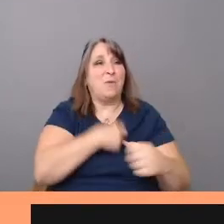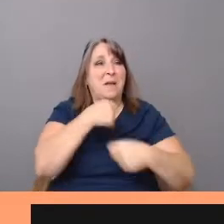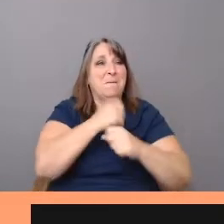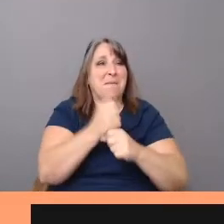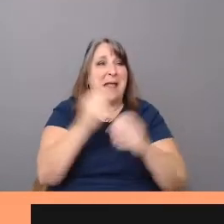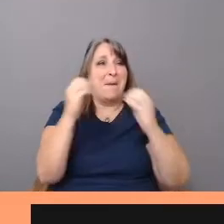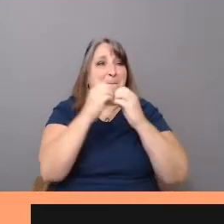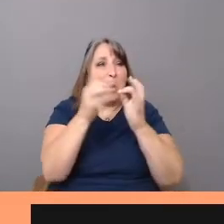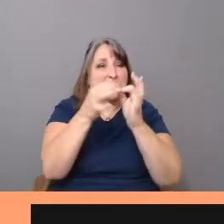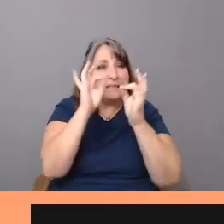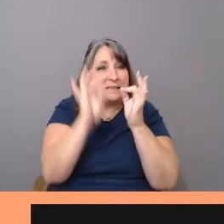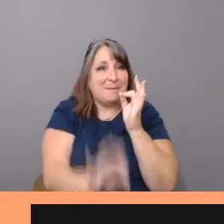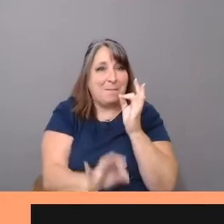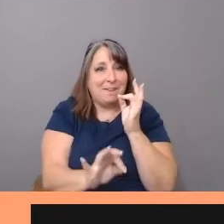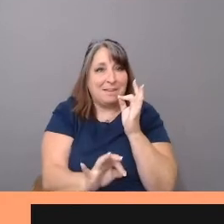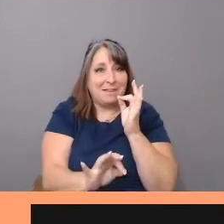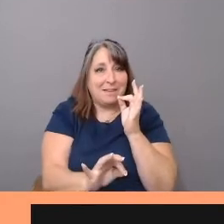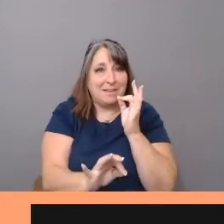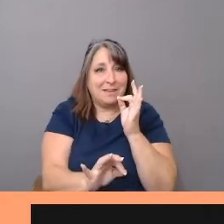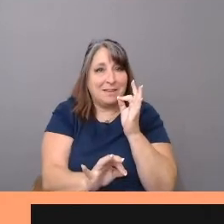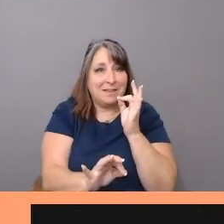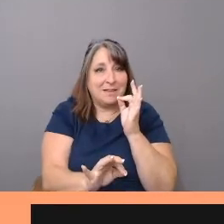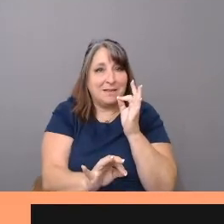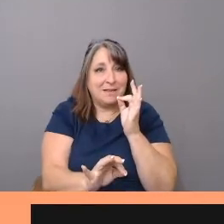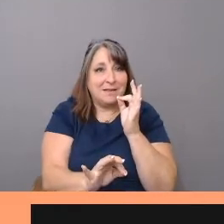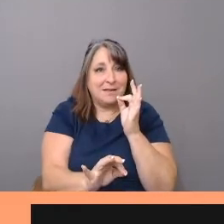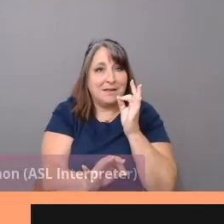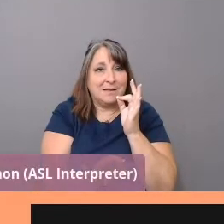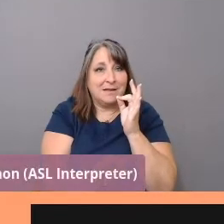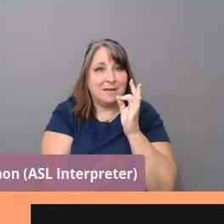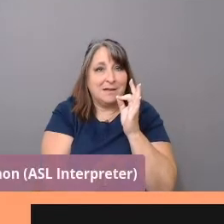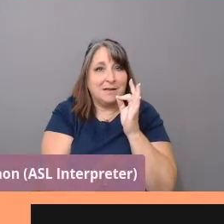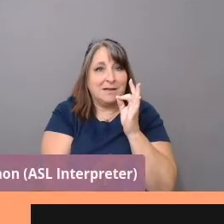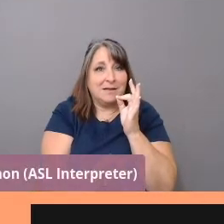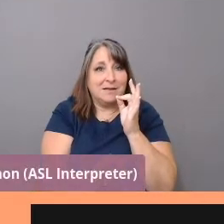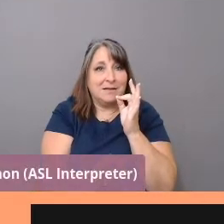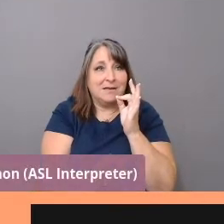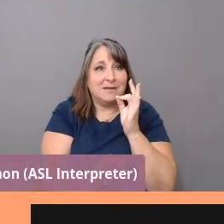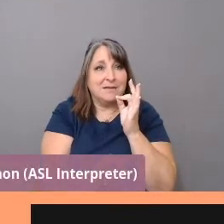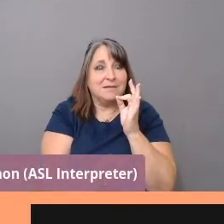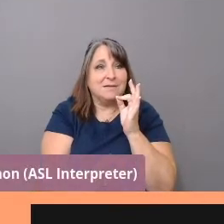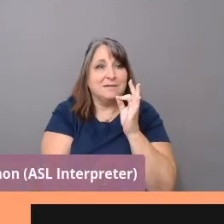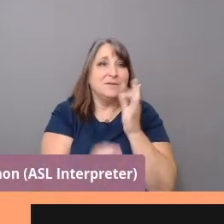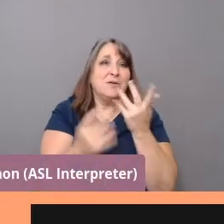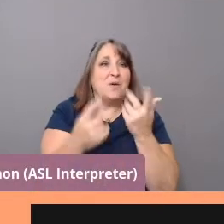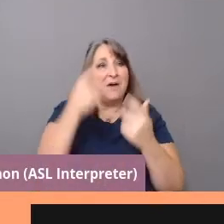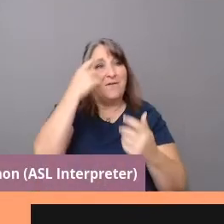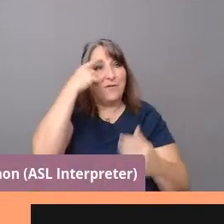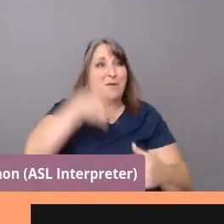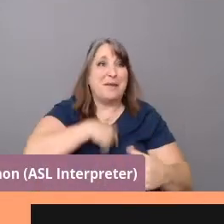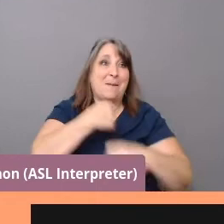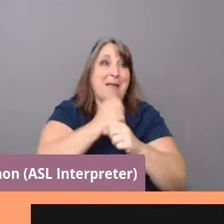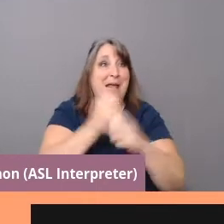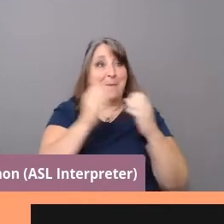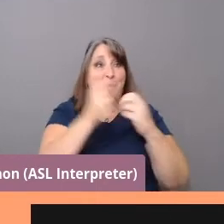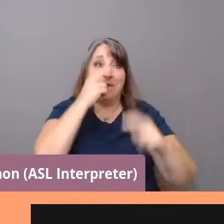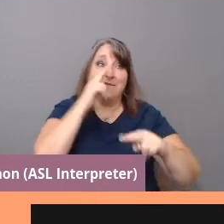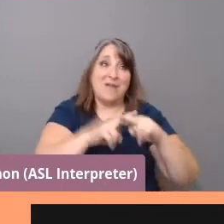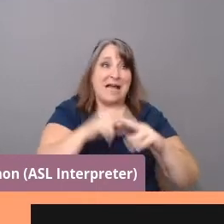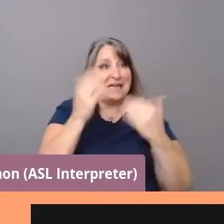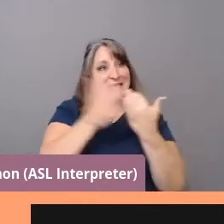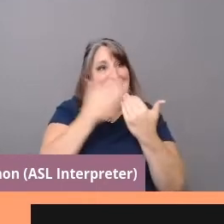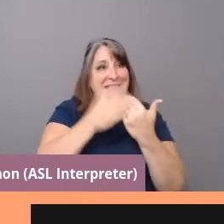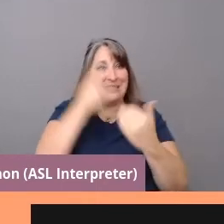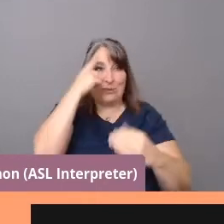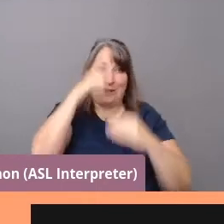simplify the thinking and make it more, well, for me, fun and easy to think about.